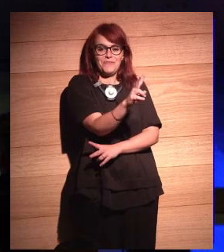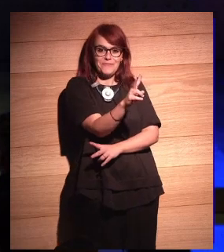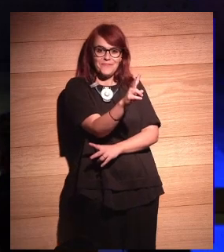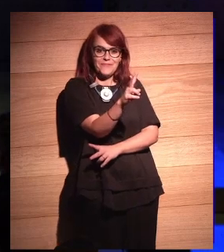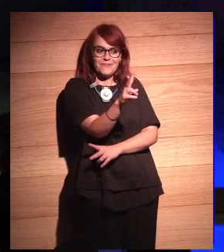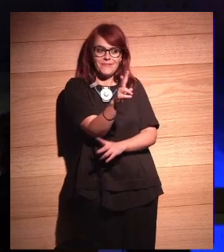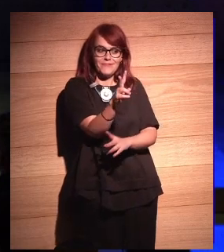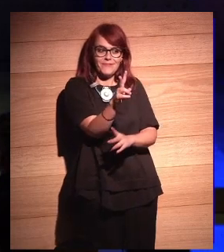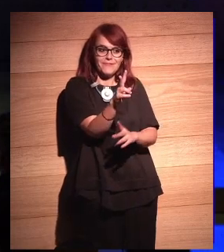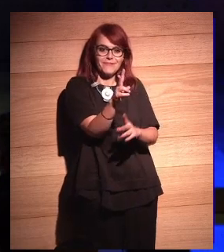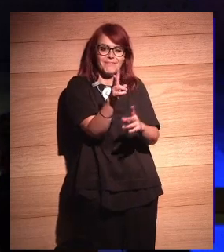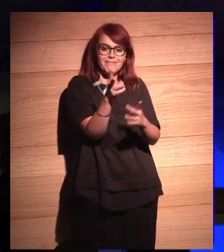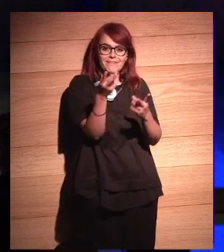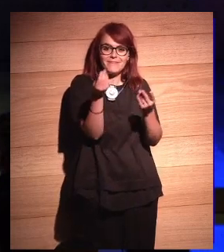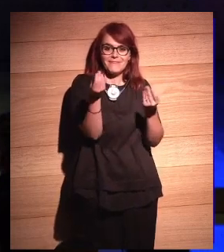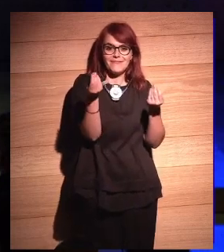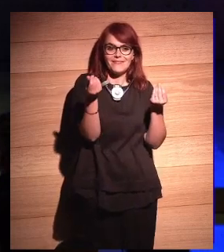I have some sort of